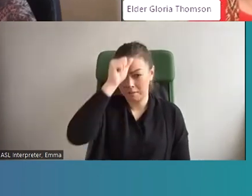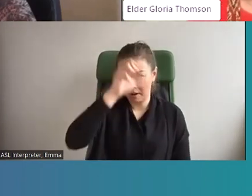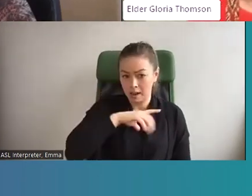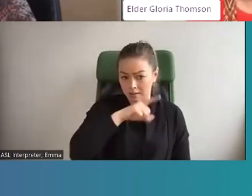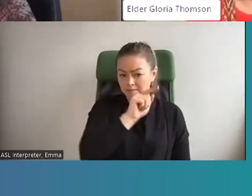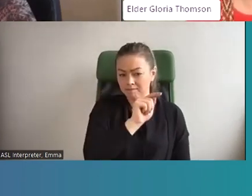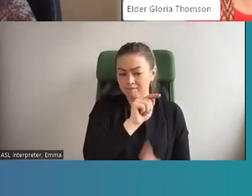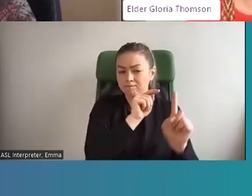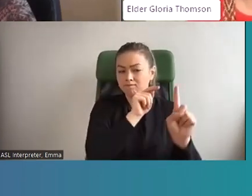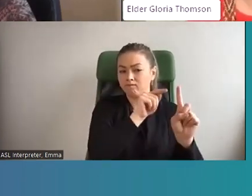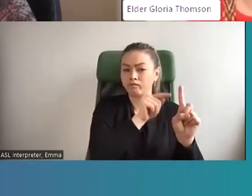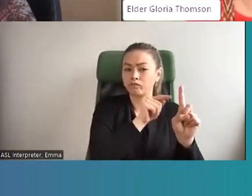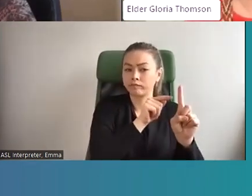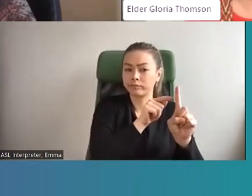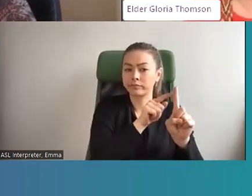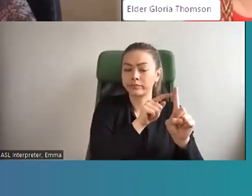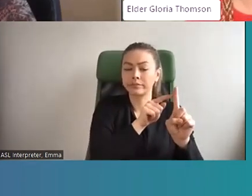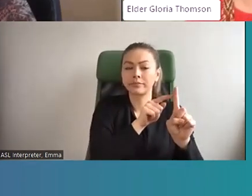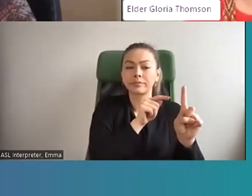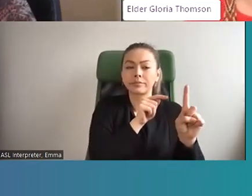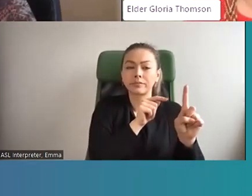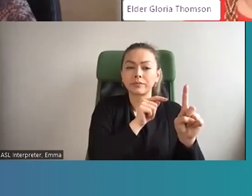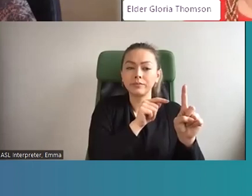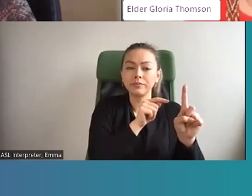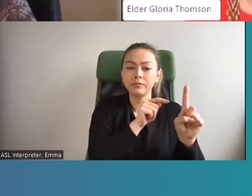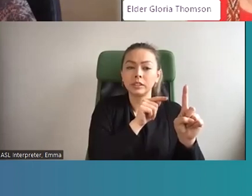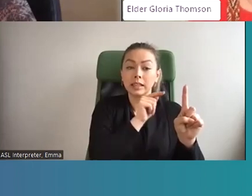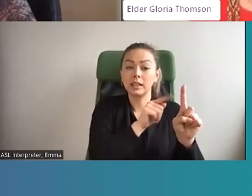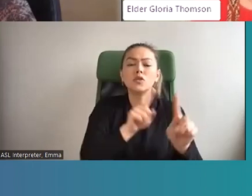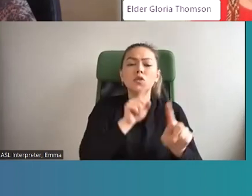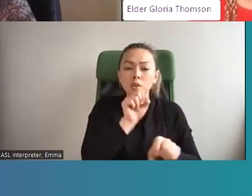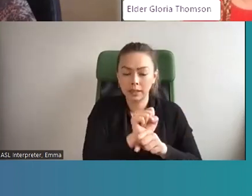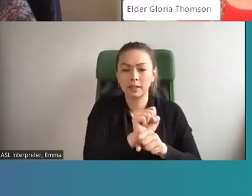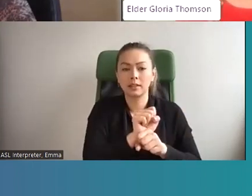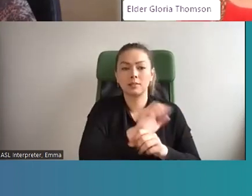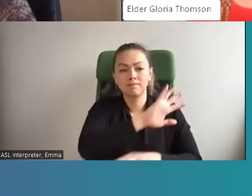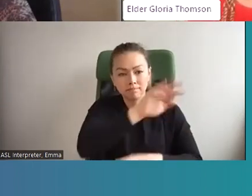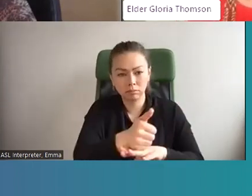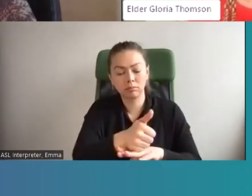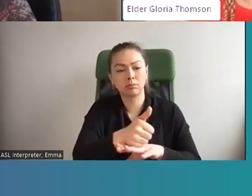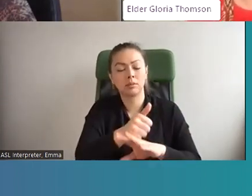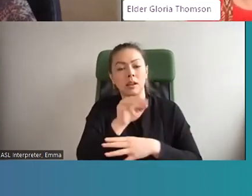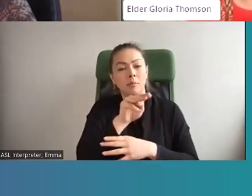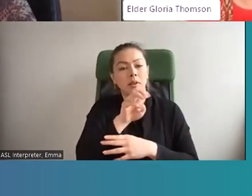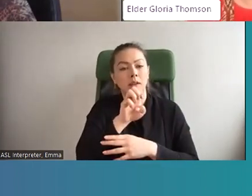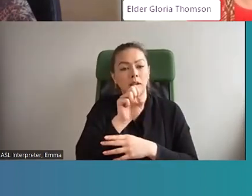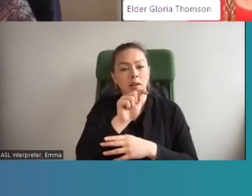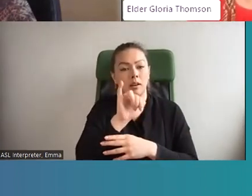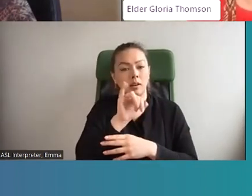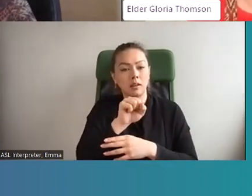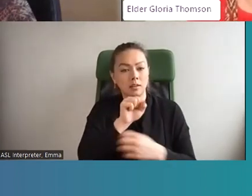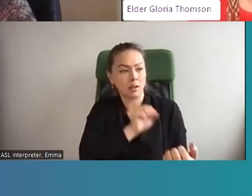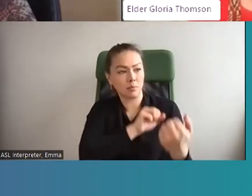created a definite Métis way of living in our lives. But he did